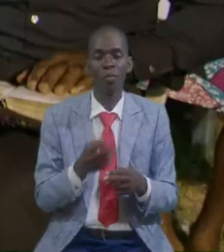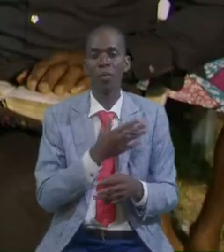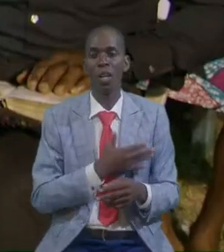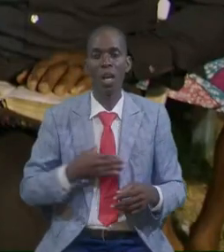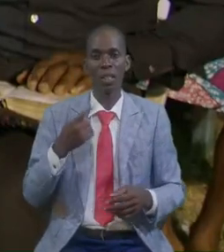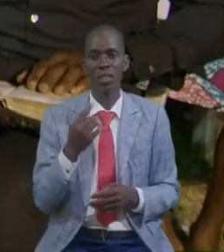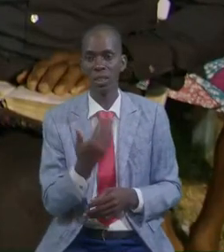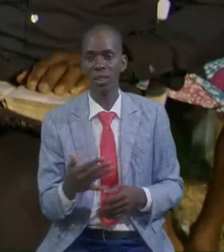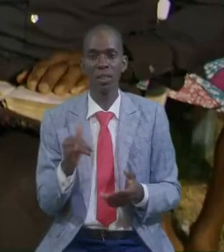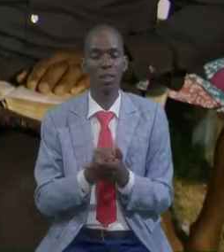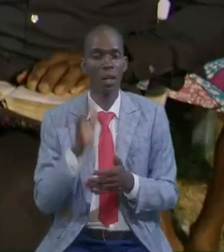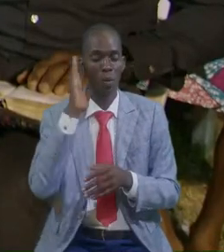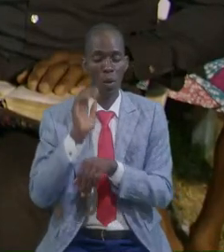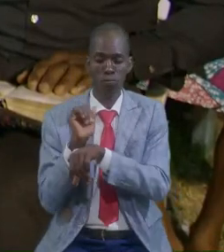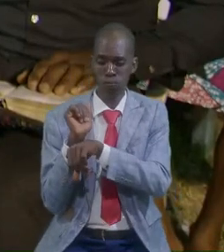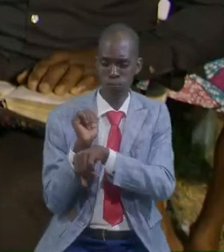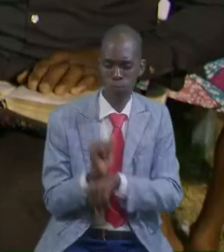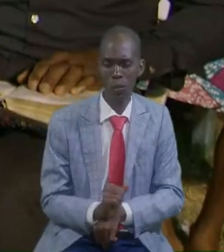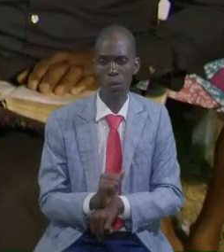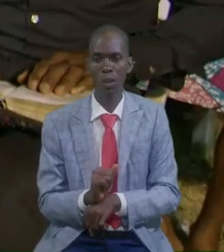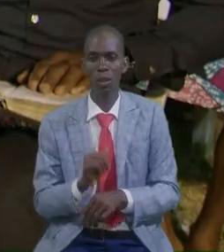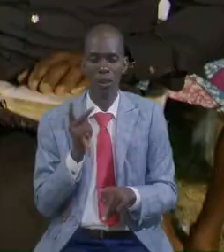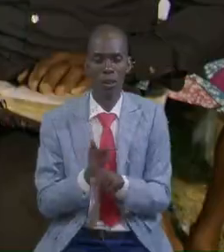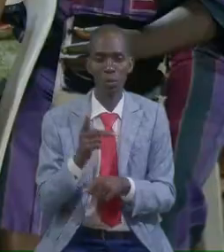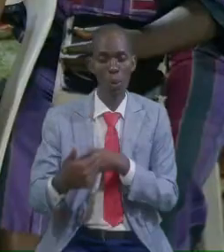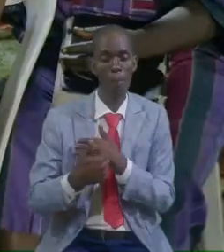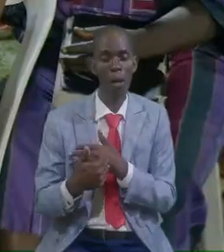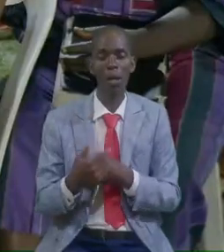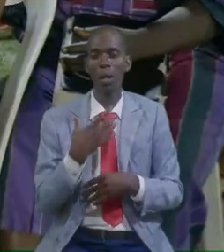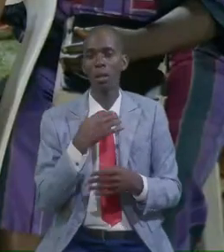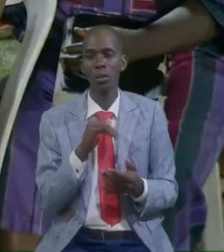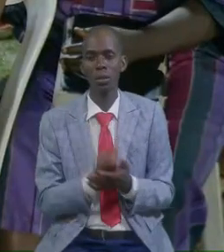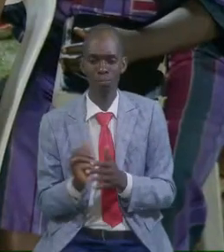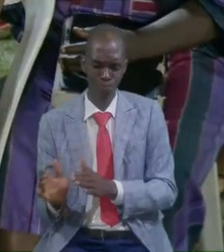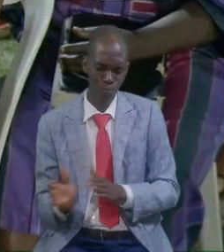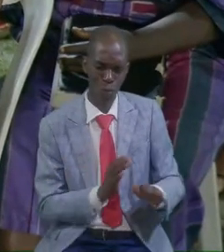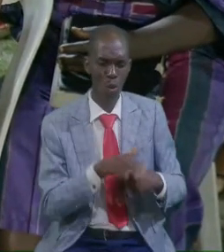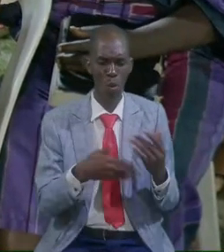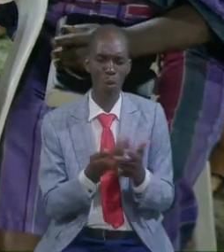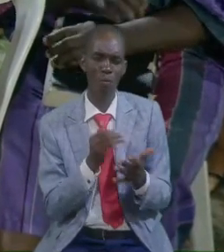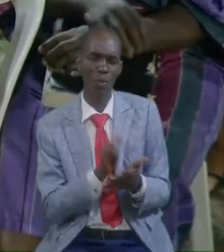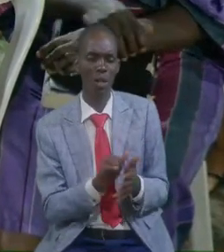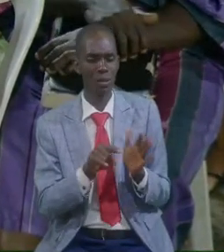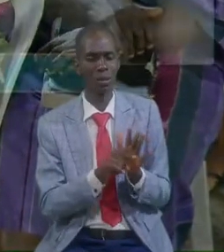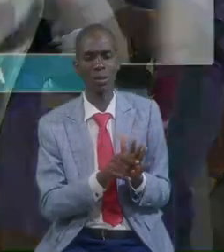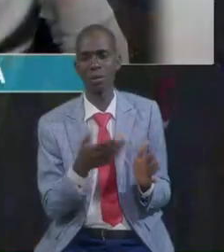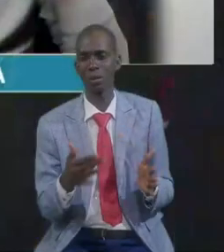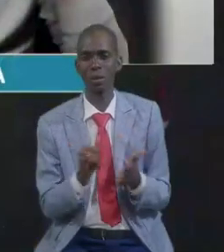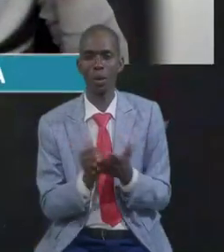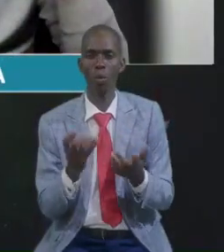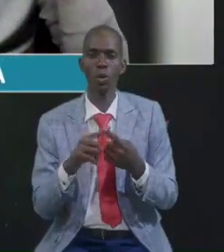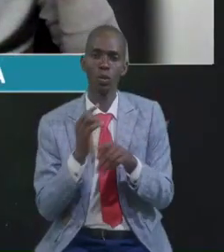you, hold you down, tie your legs, that's what he says, lay them aside. Wherefore, laying aside